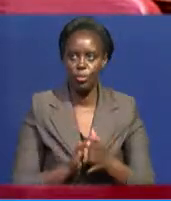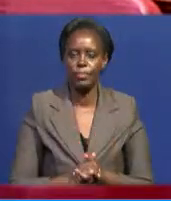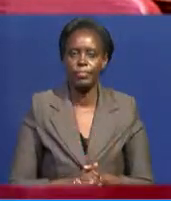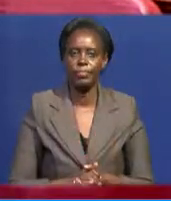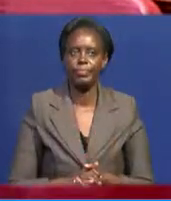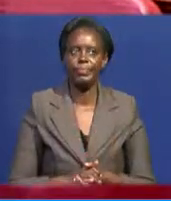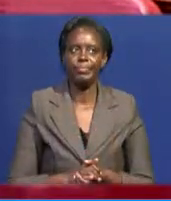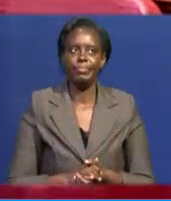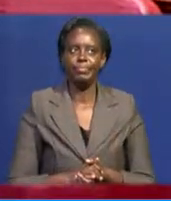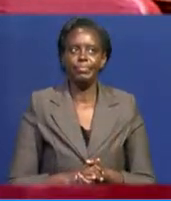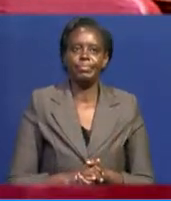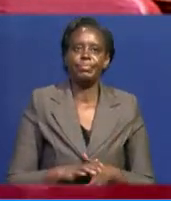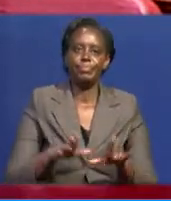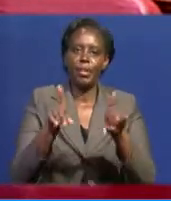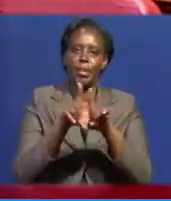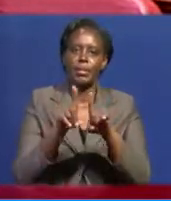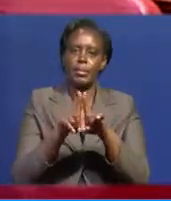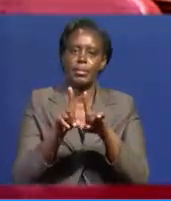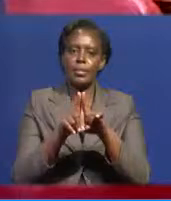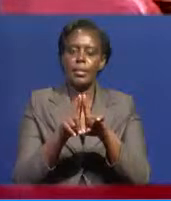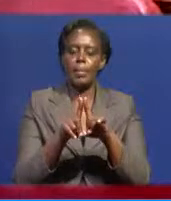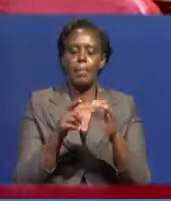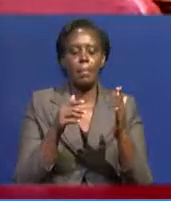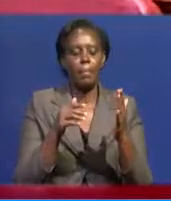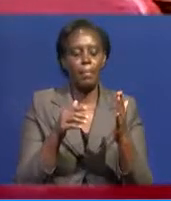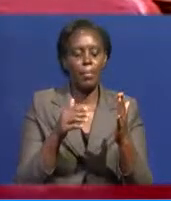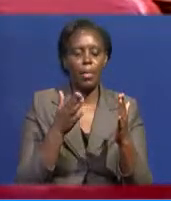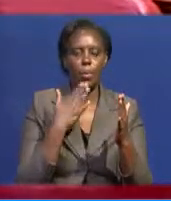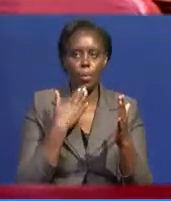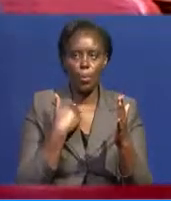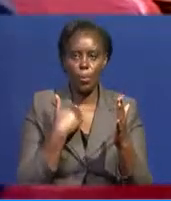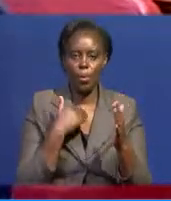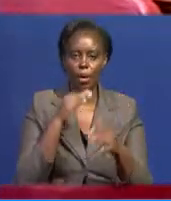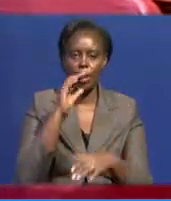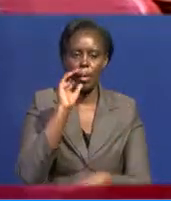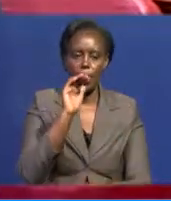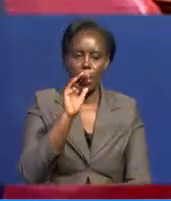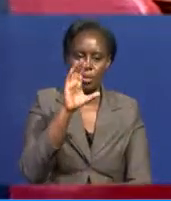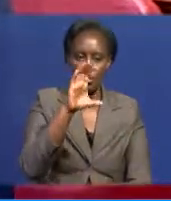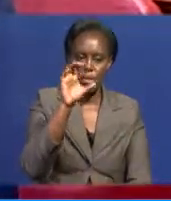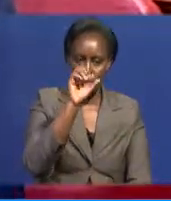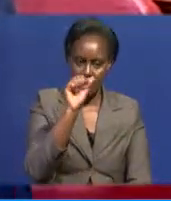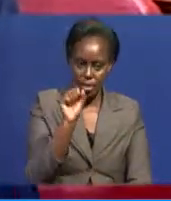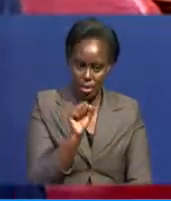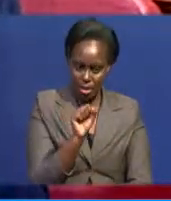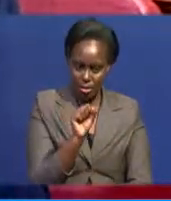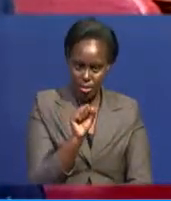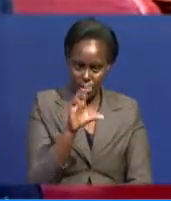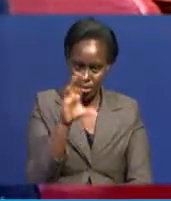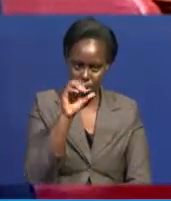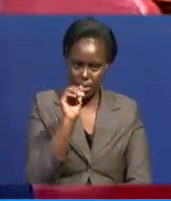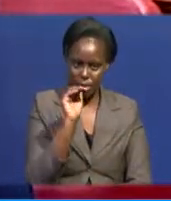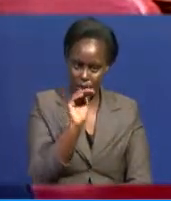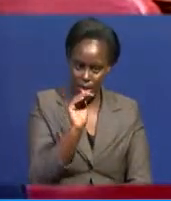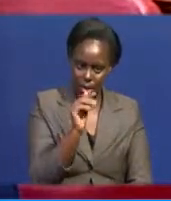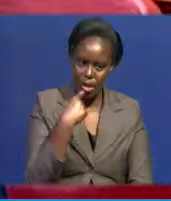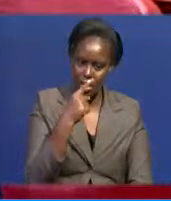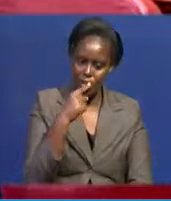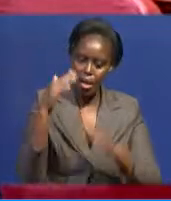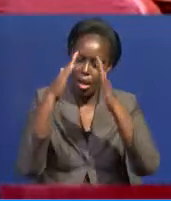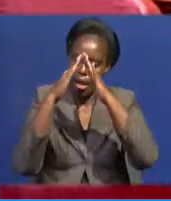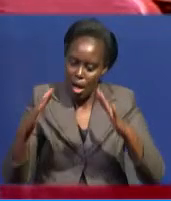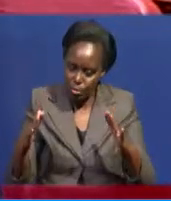Let me go straight to page 3. I would want the Cabinet Secretary to tell this